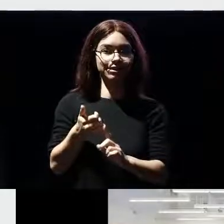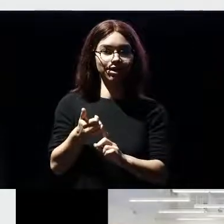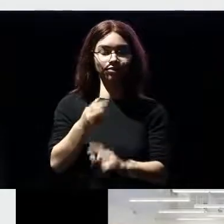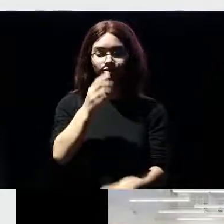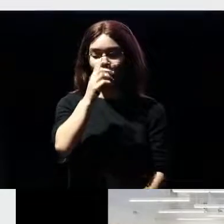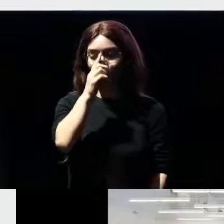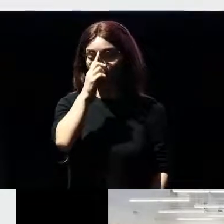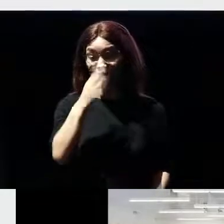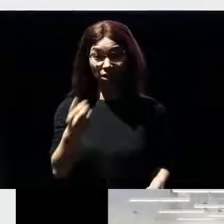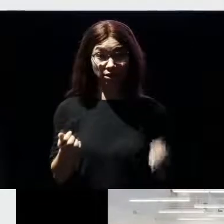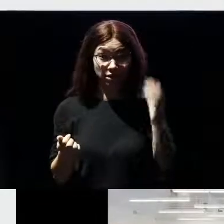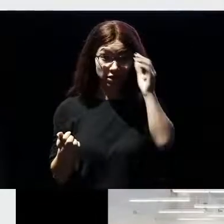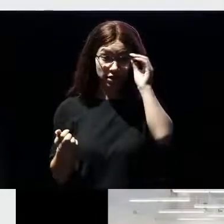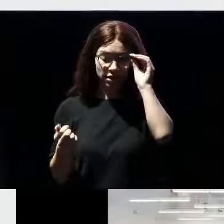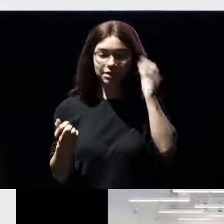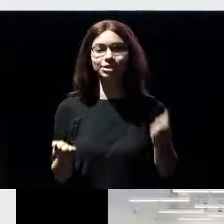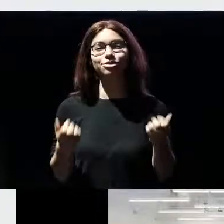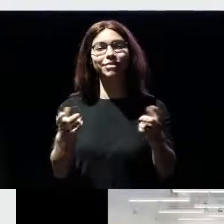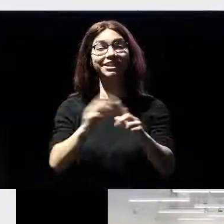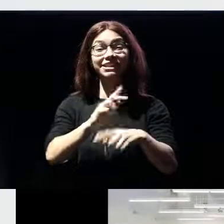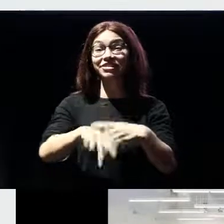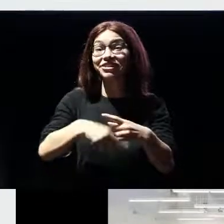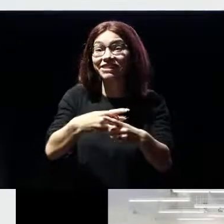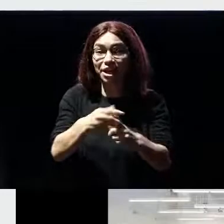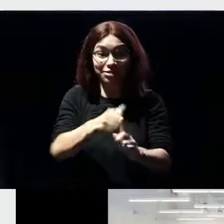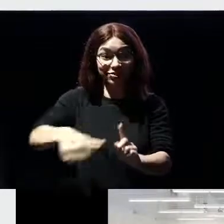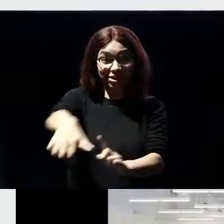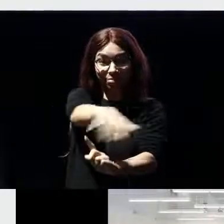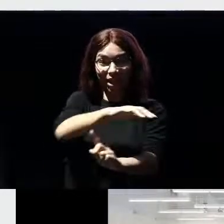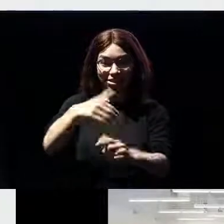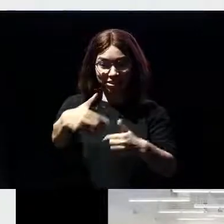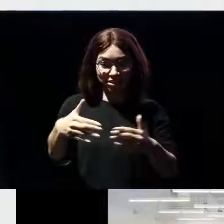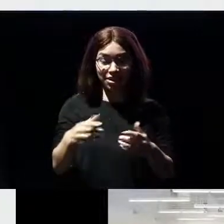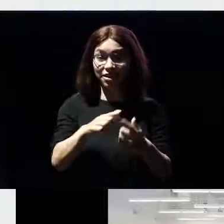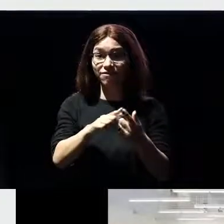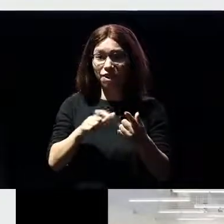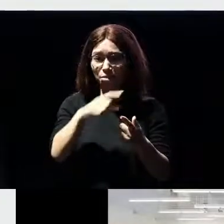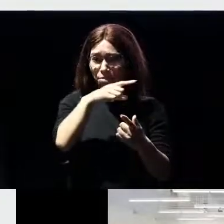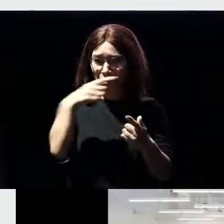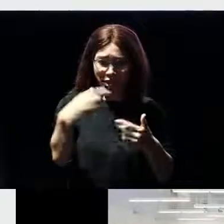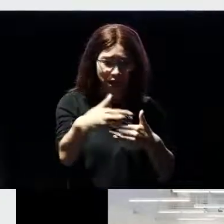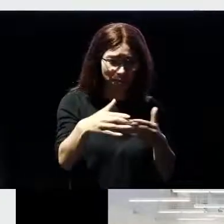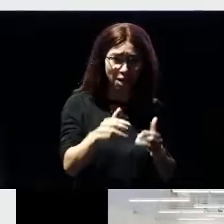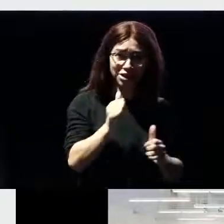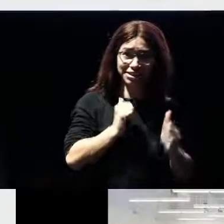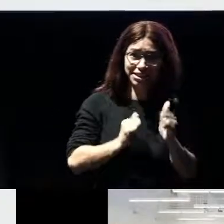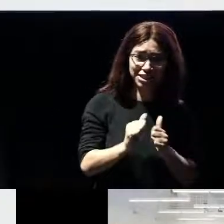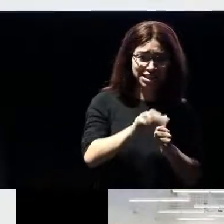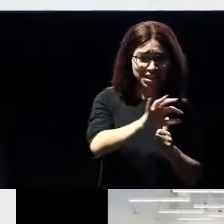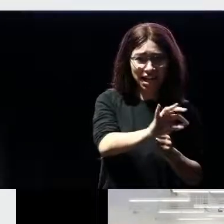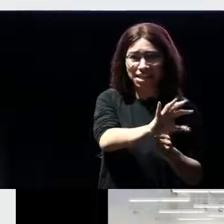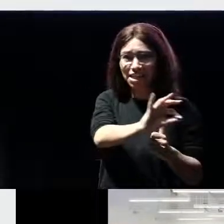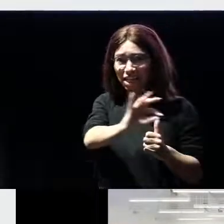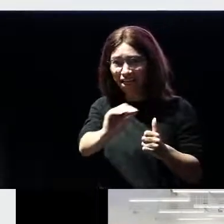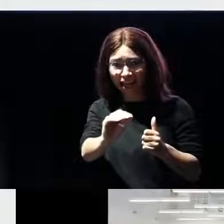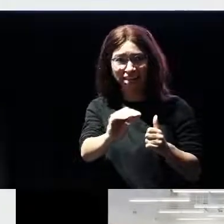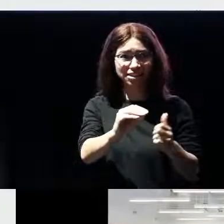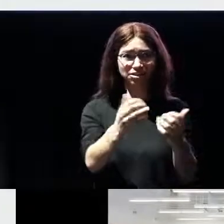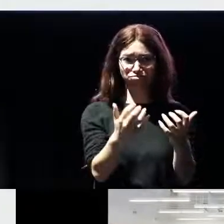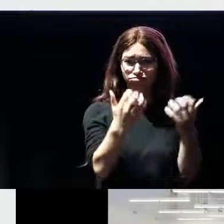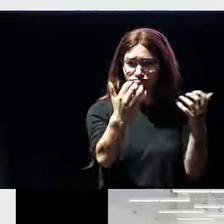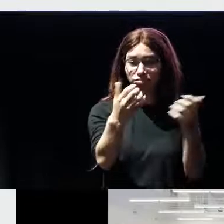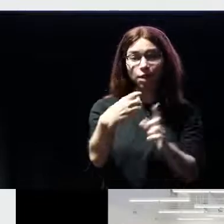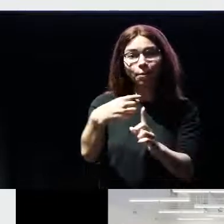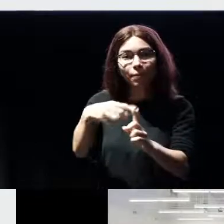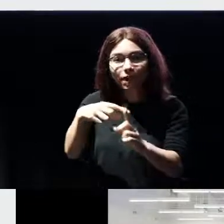as I mentioned, different types of spaces, everything from a black box theater, 99-seat black box theater, true